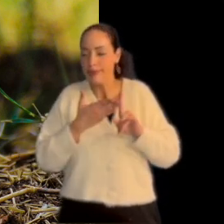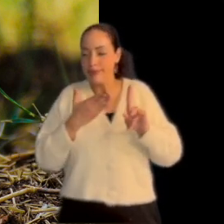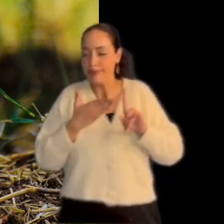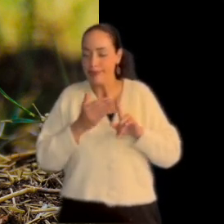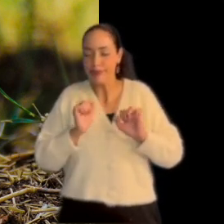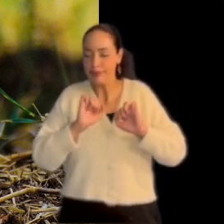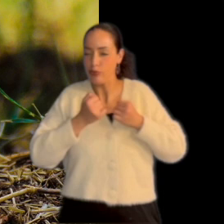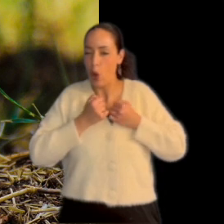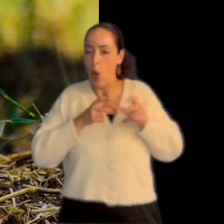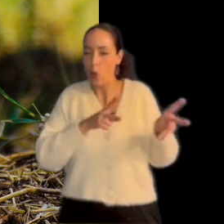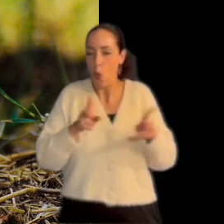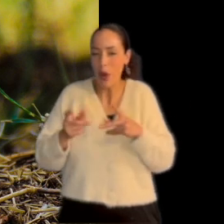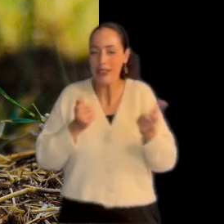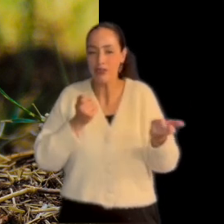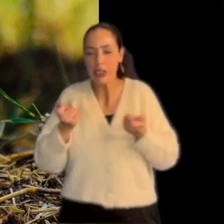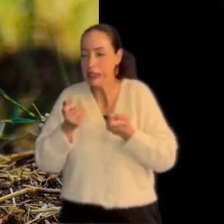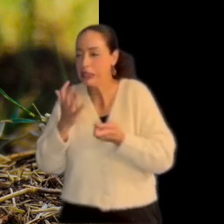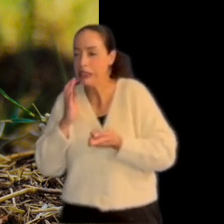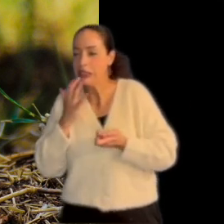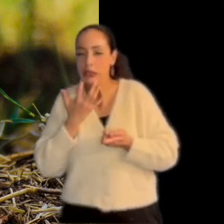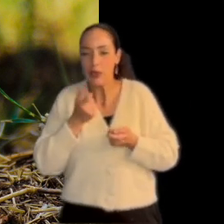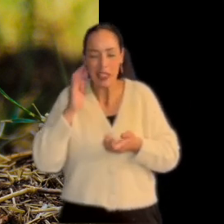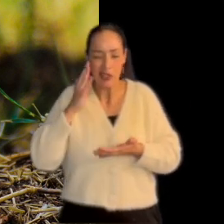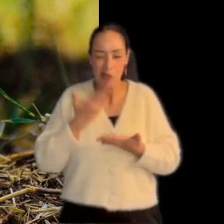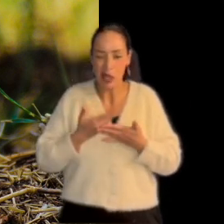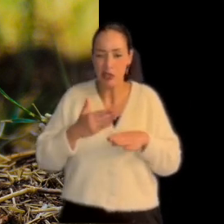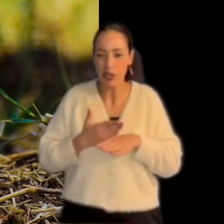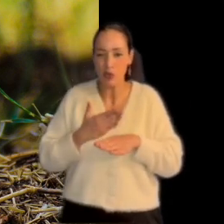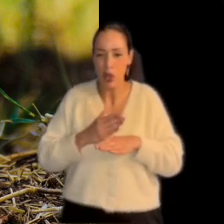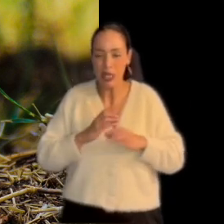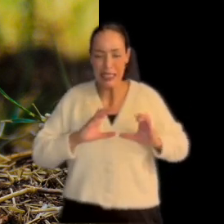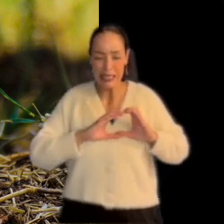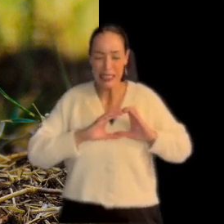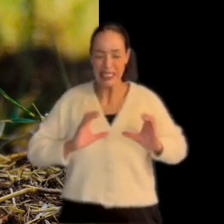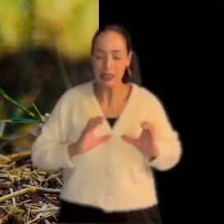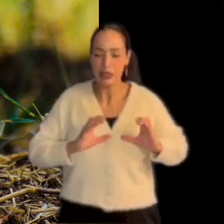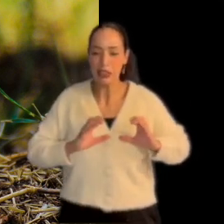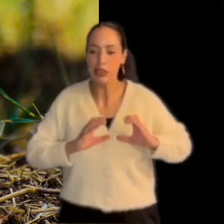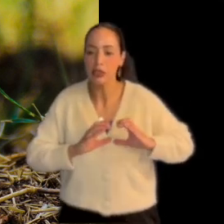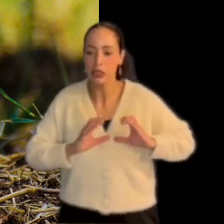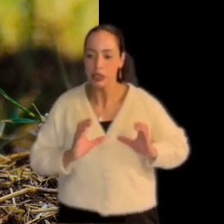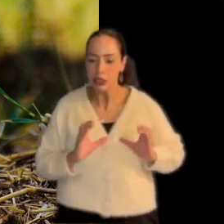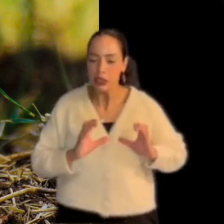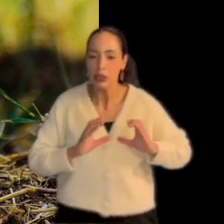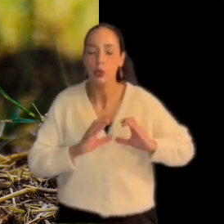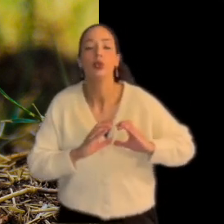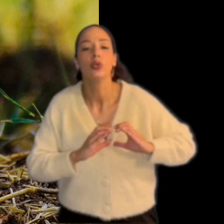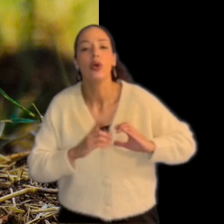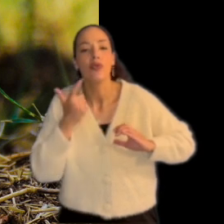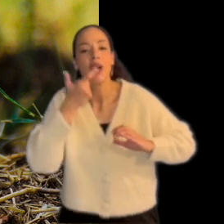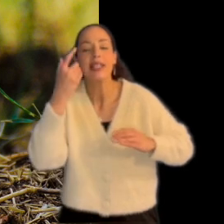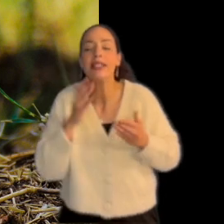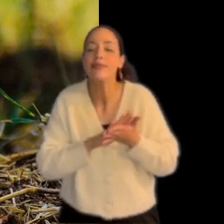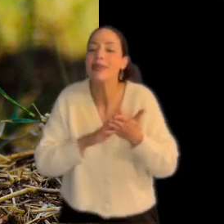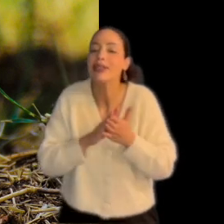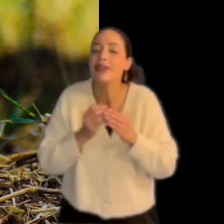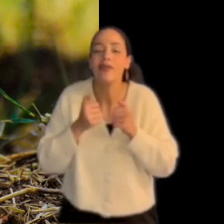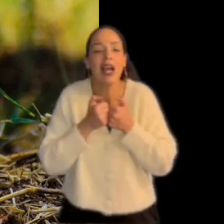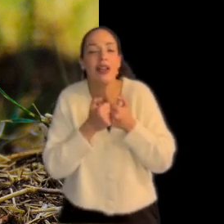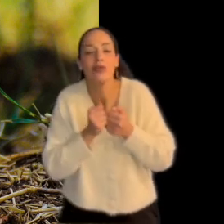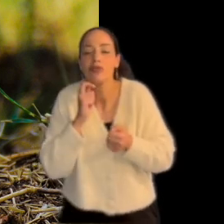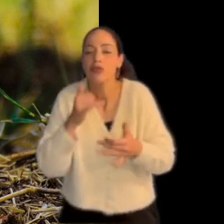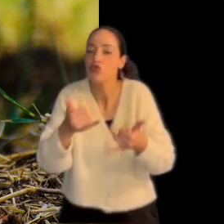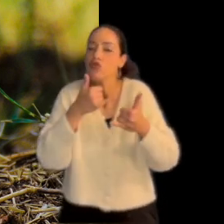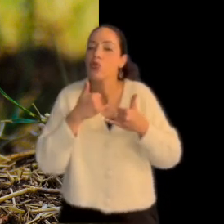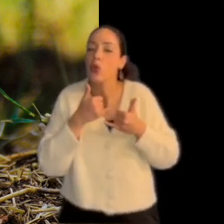hearts when they break, and of finding meaning, value, and reward. My ideas and suggestions are no more right than your own, but I offer them as someone who's